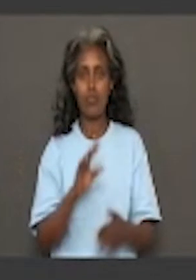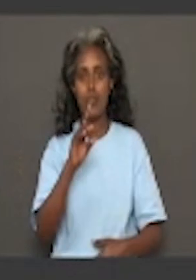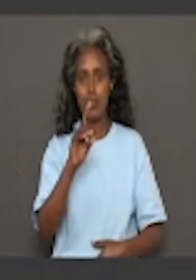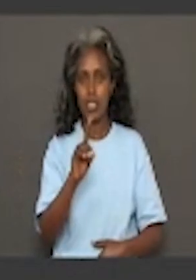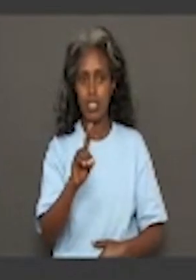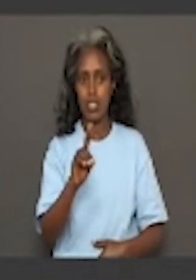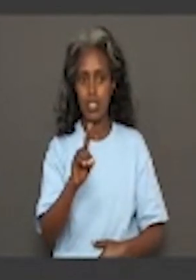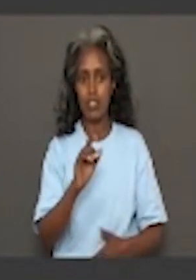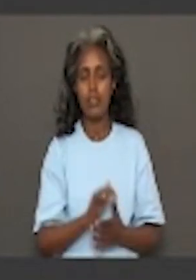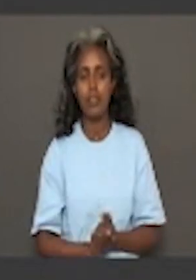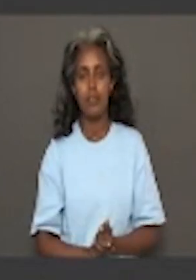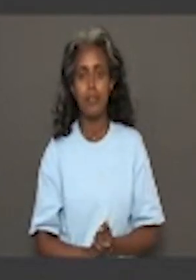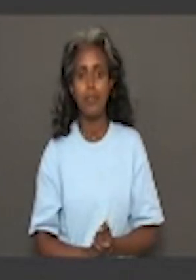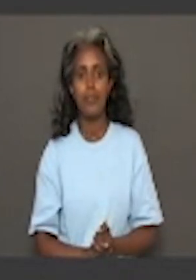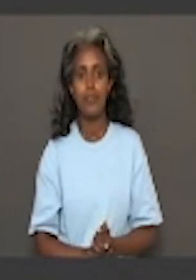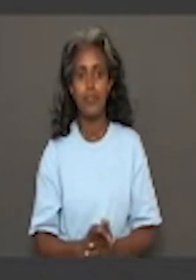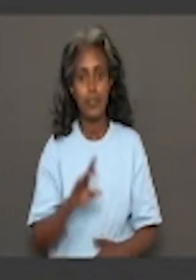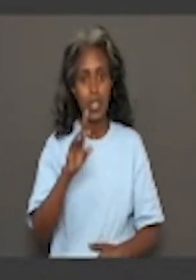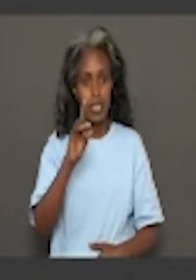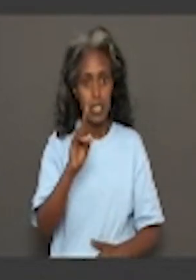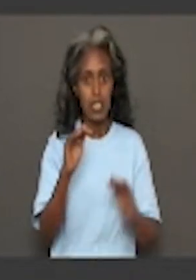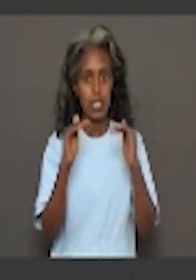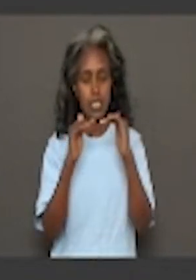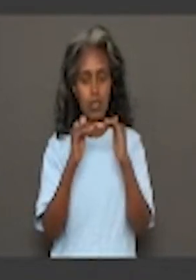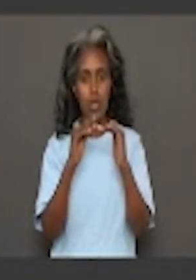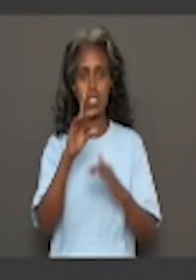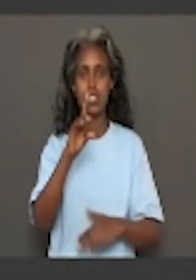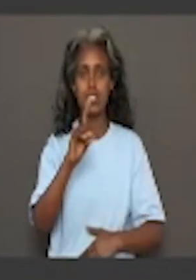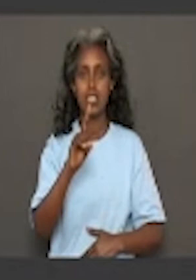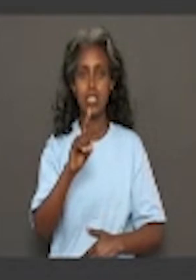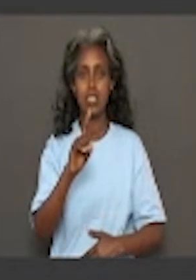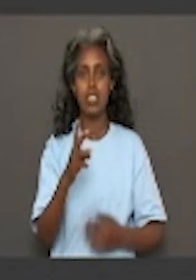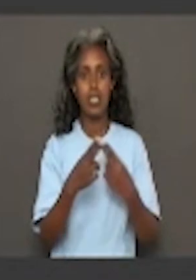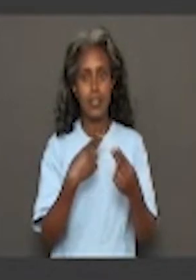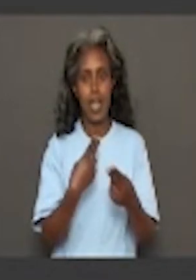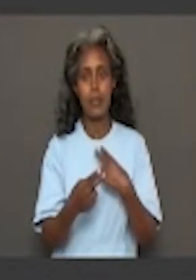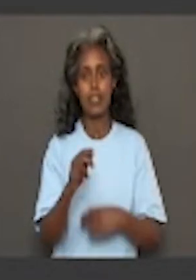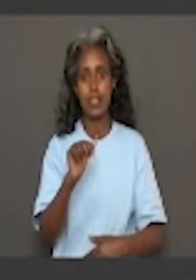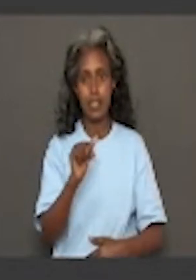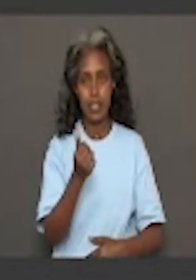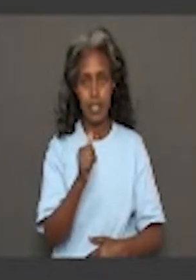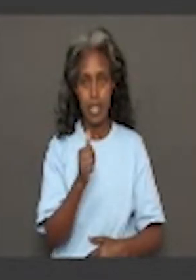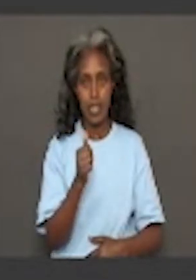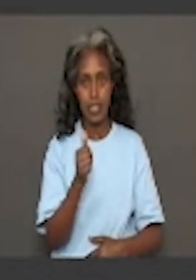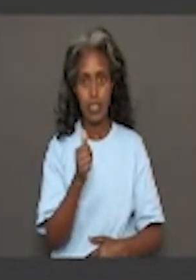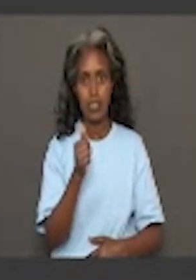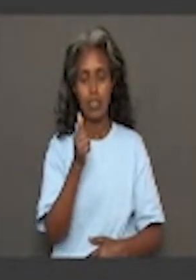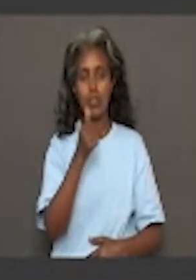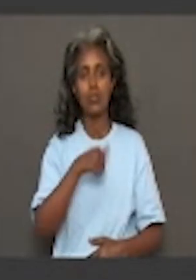form of D. D equals D times